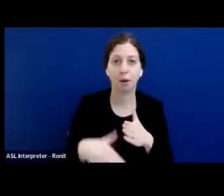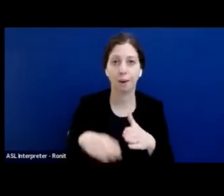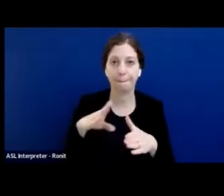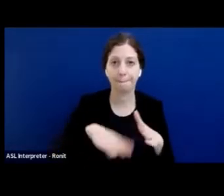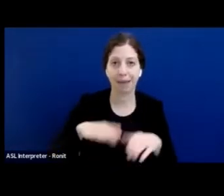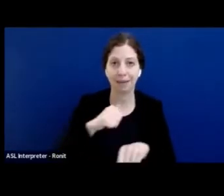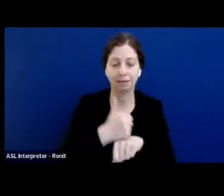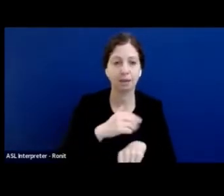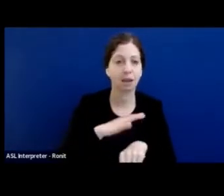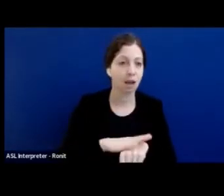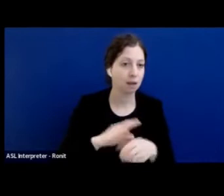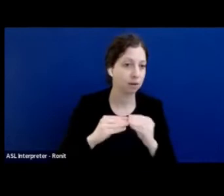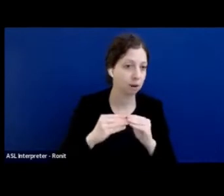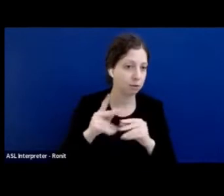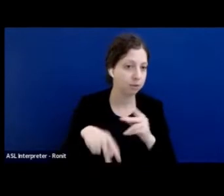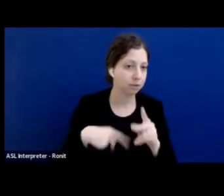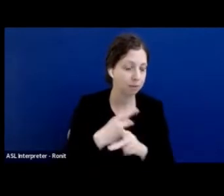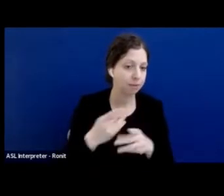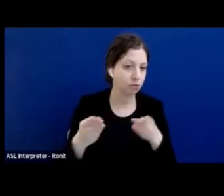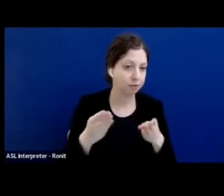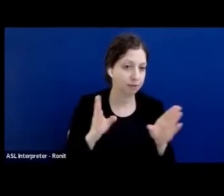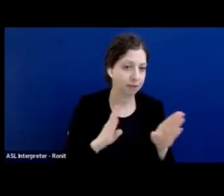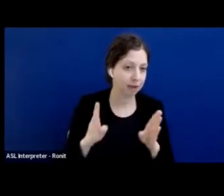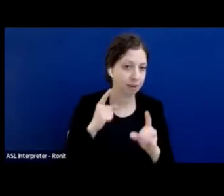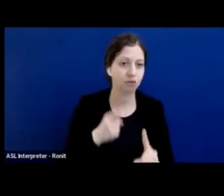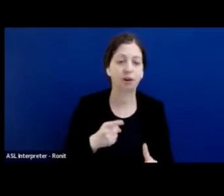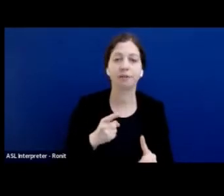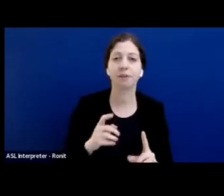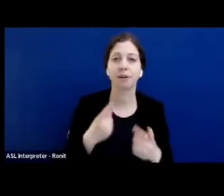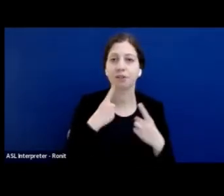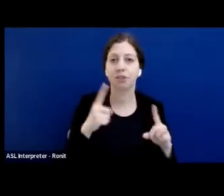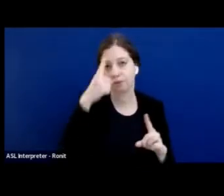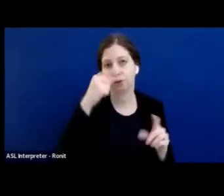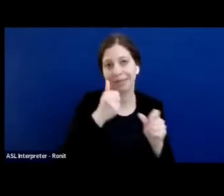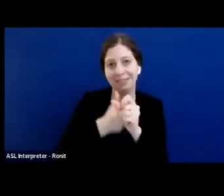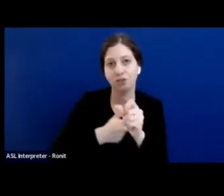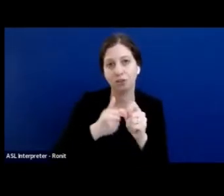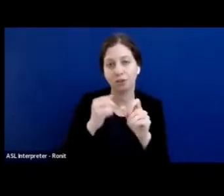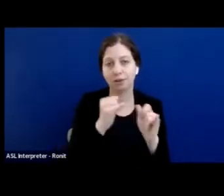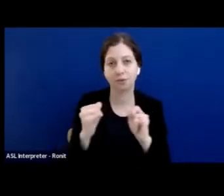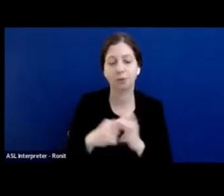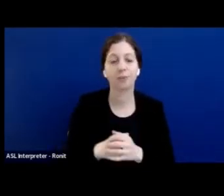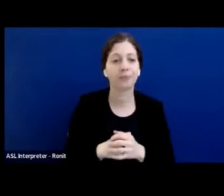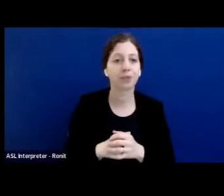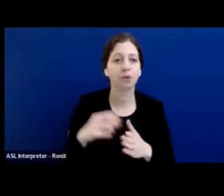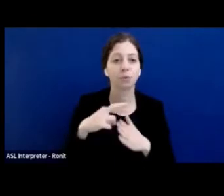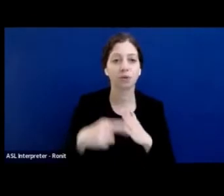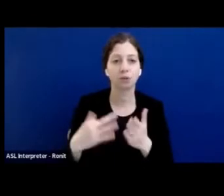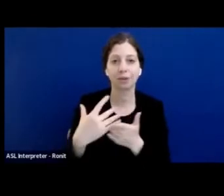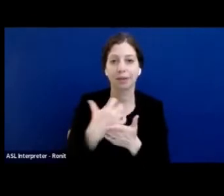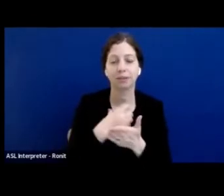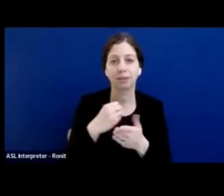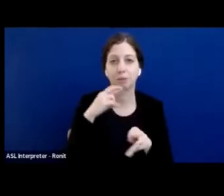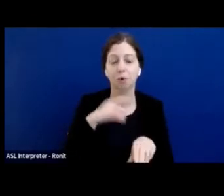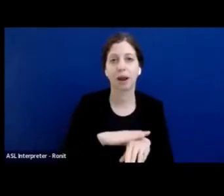number of service plan objectives achieved for each individual. These results are collected and reported on a